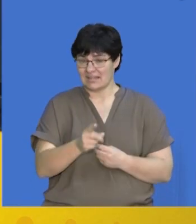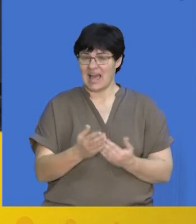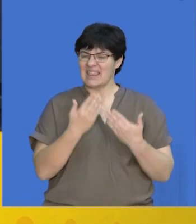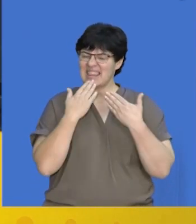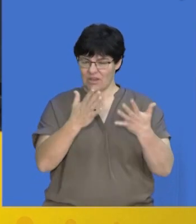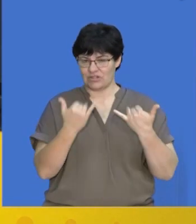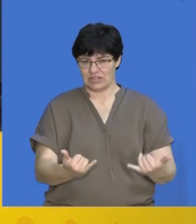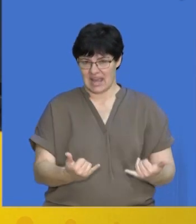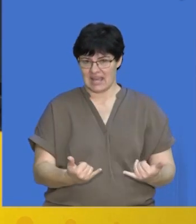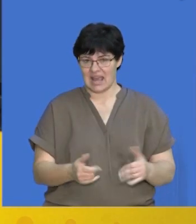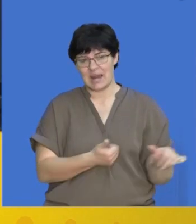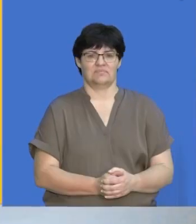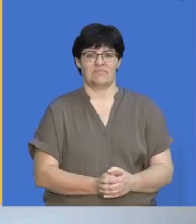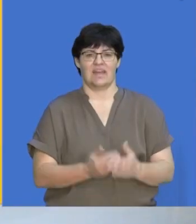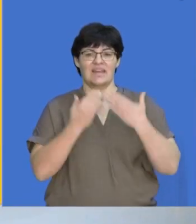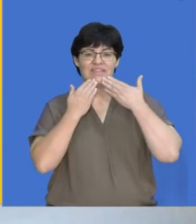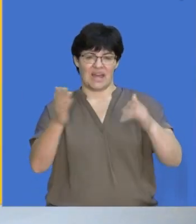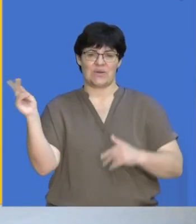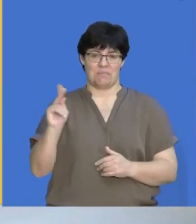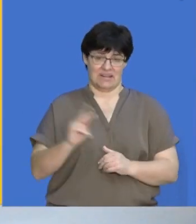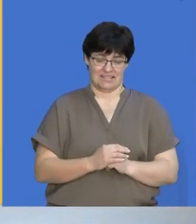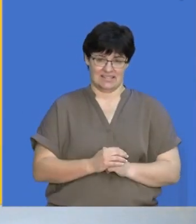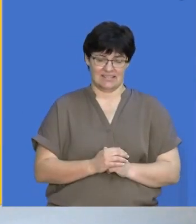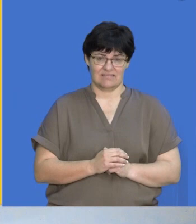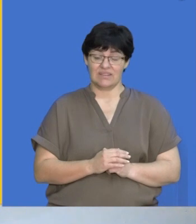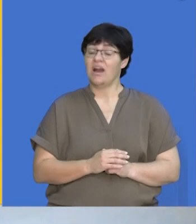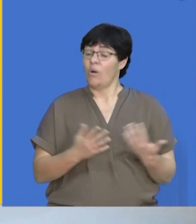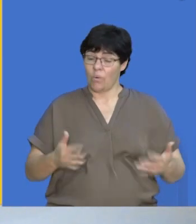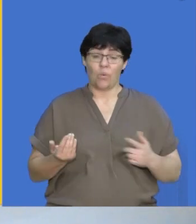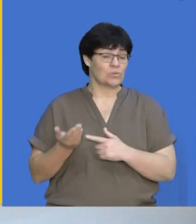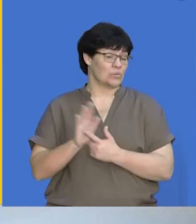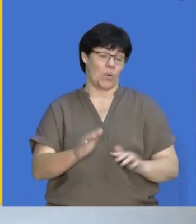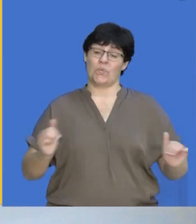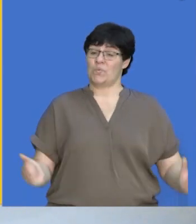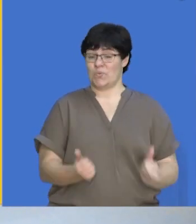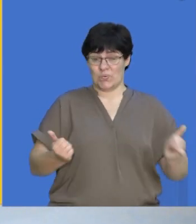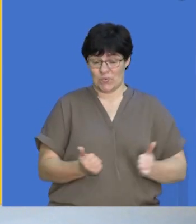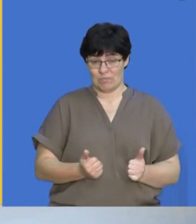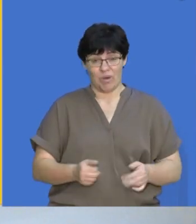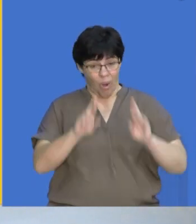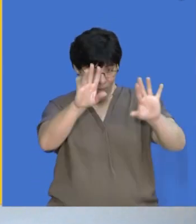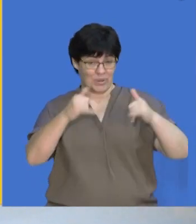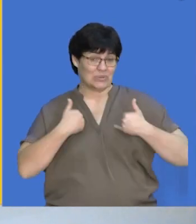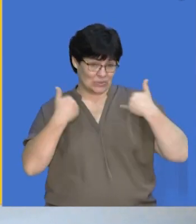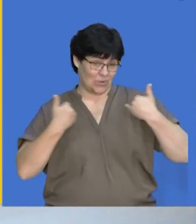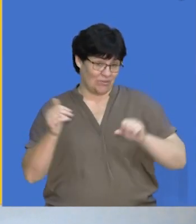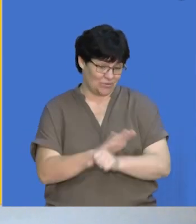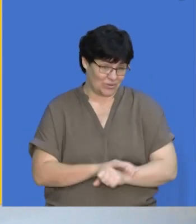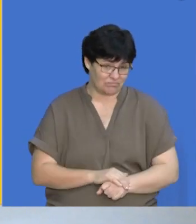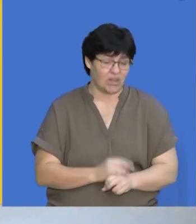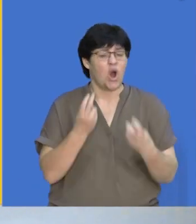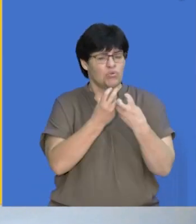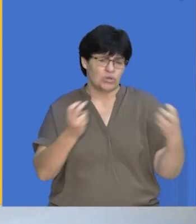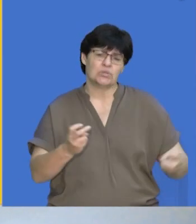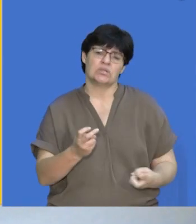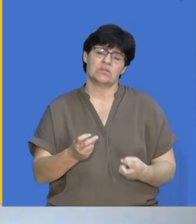for today, and it's back to Looney. Thank you, Camelin. Matrix has been a great show. I hope you guys did enjoy it. Please use our